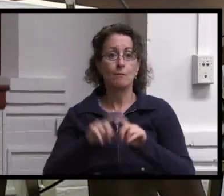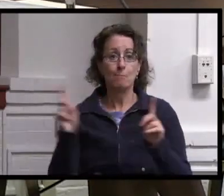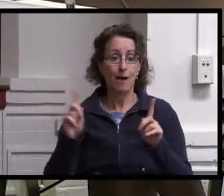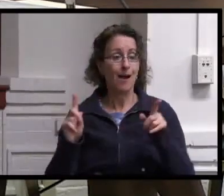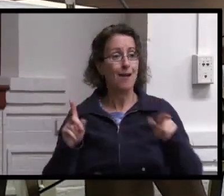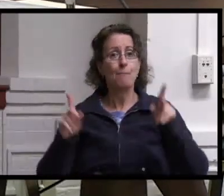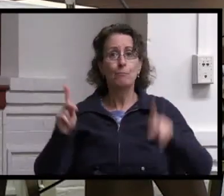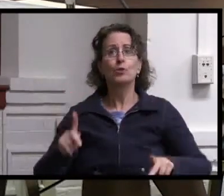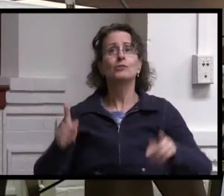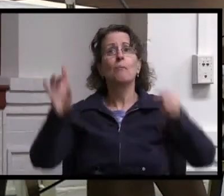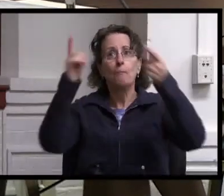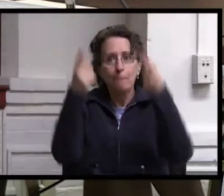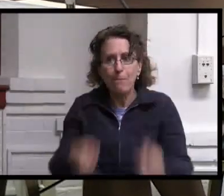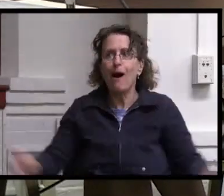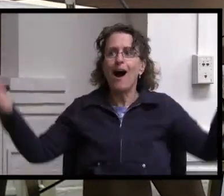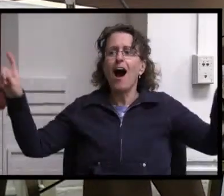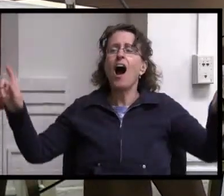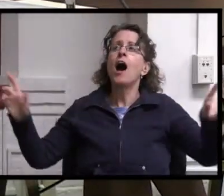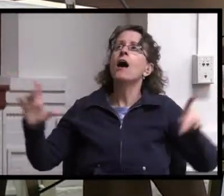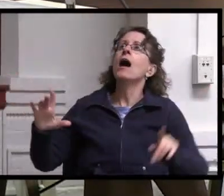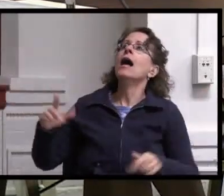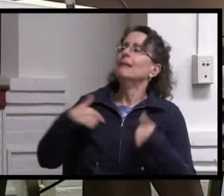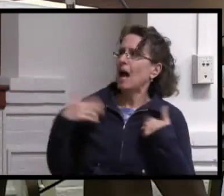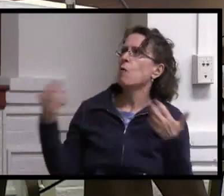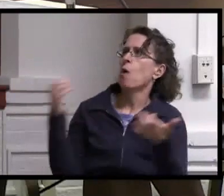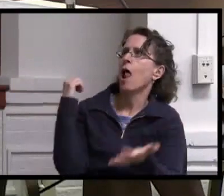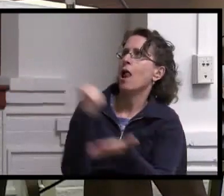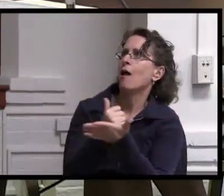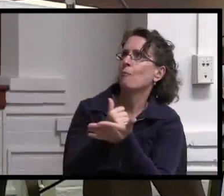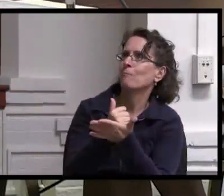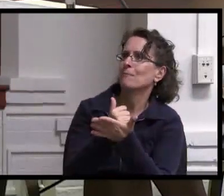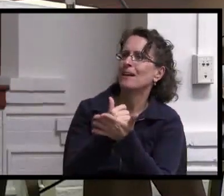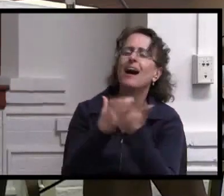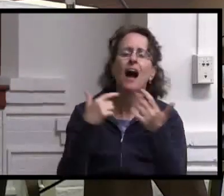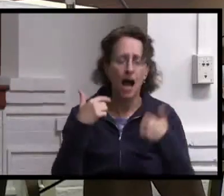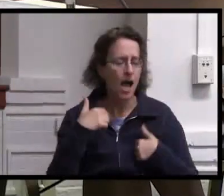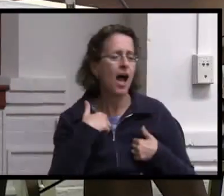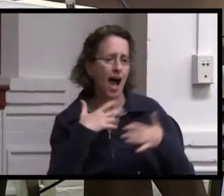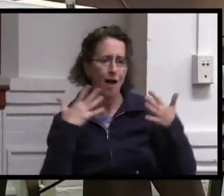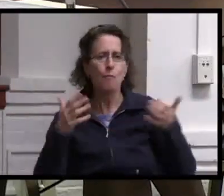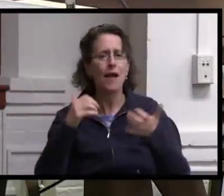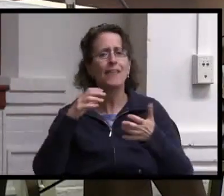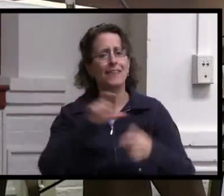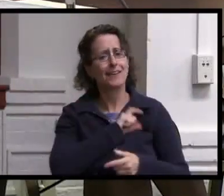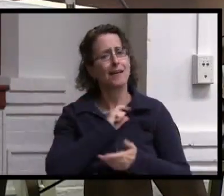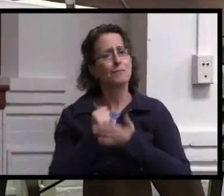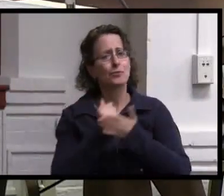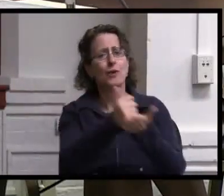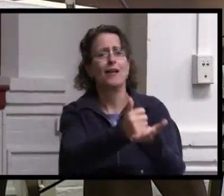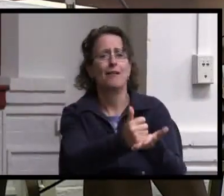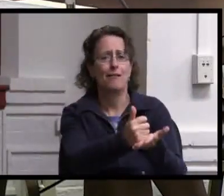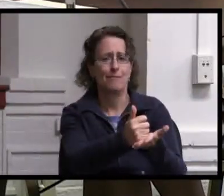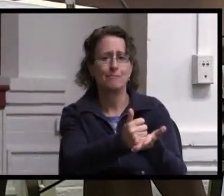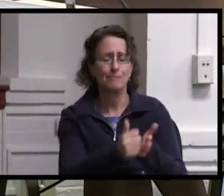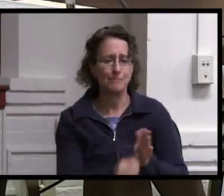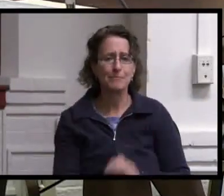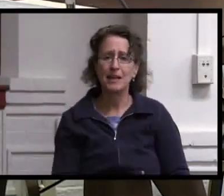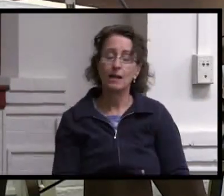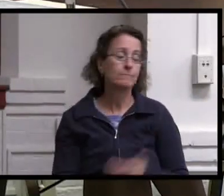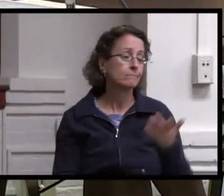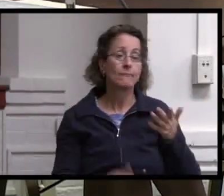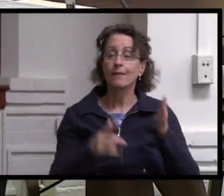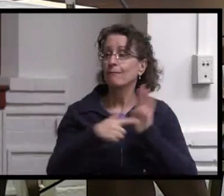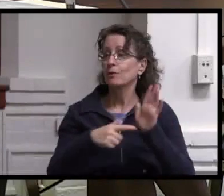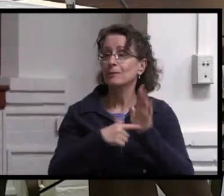accepts help. I don't want them to come to that place where, okay, I'm ready. Whether that be recovery for